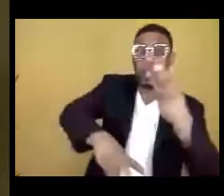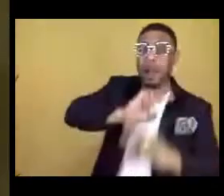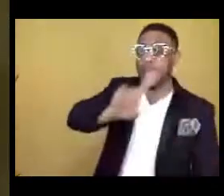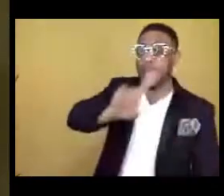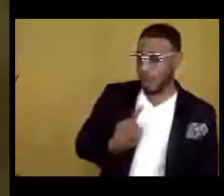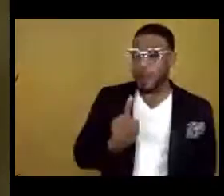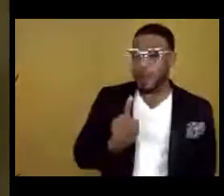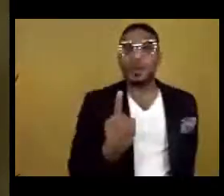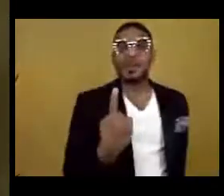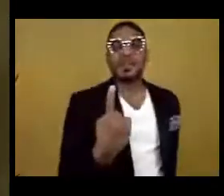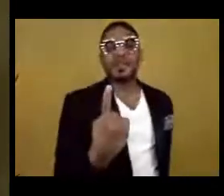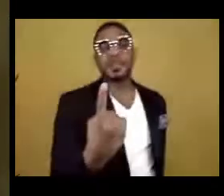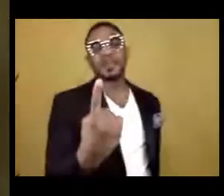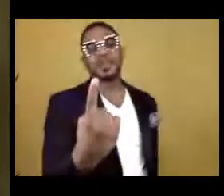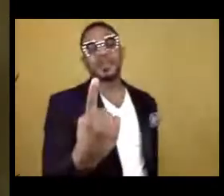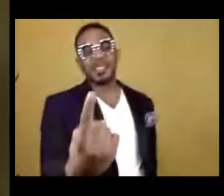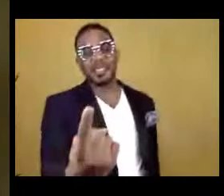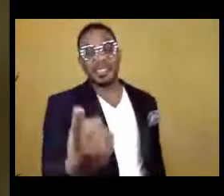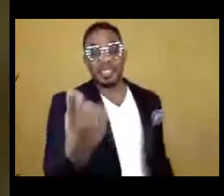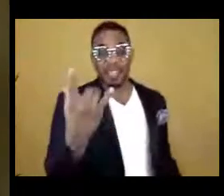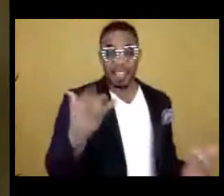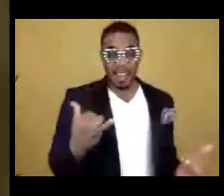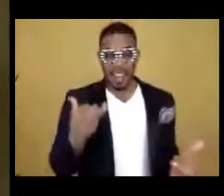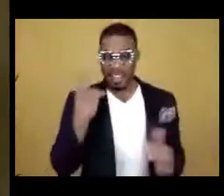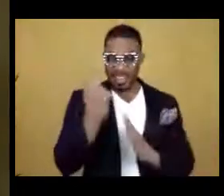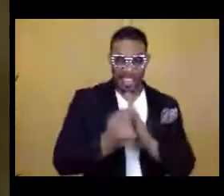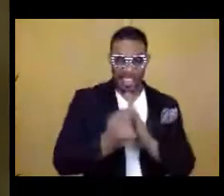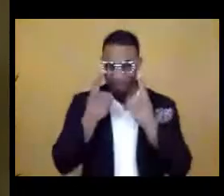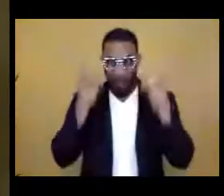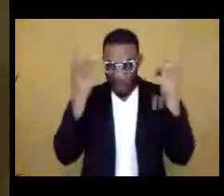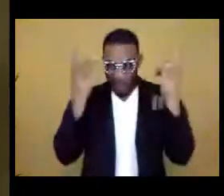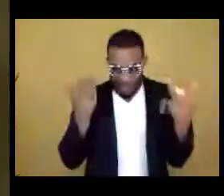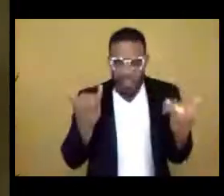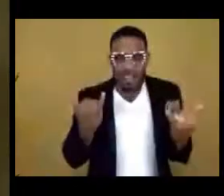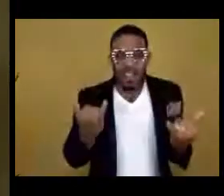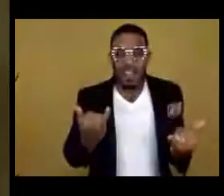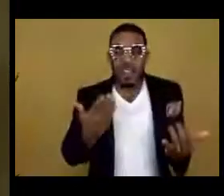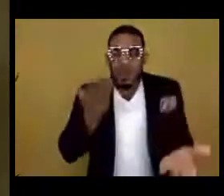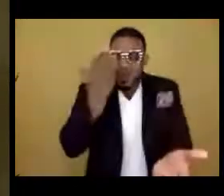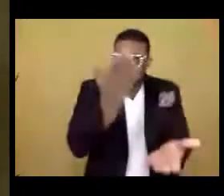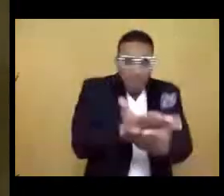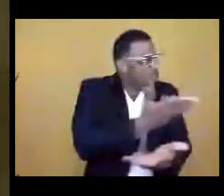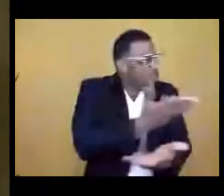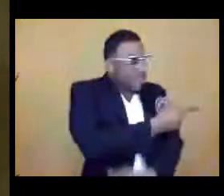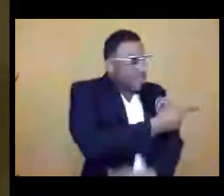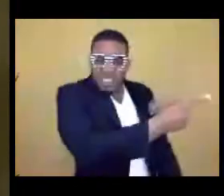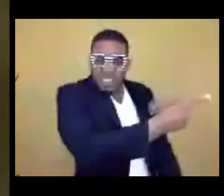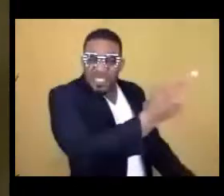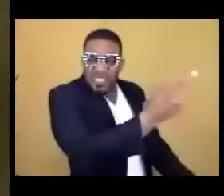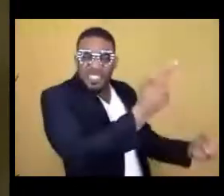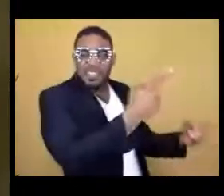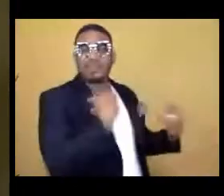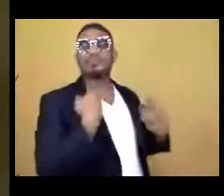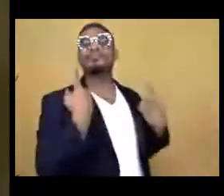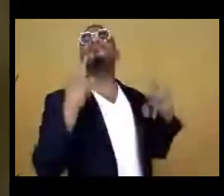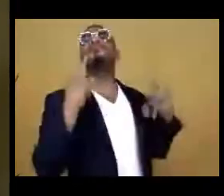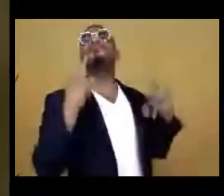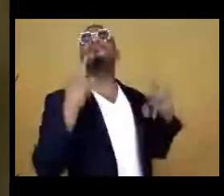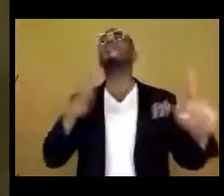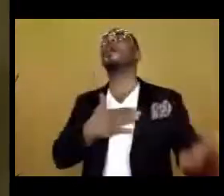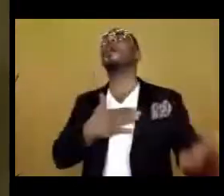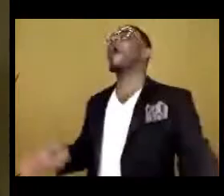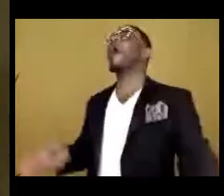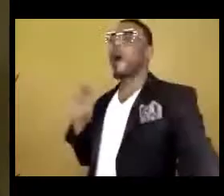alone, and now the time has come to prove to them I've made it on